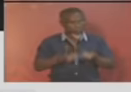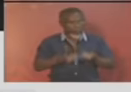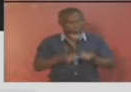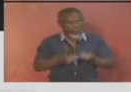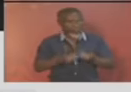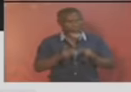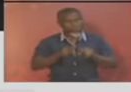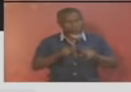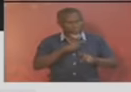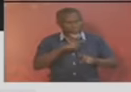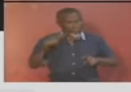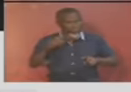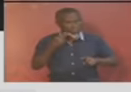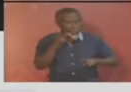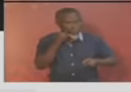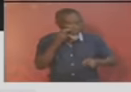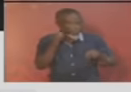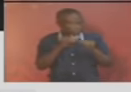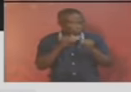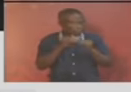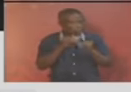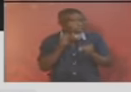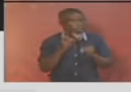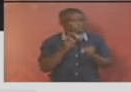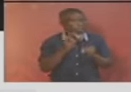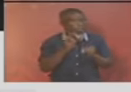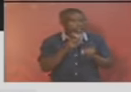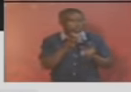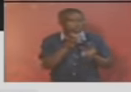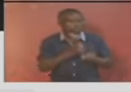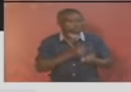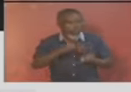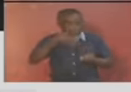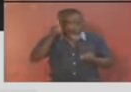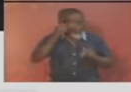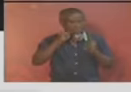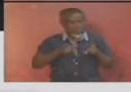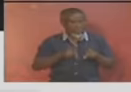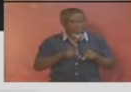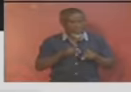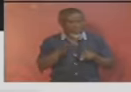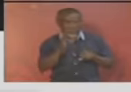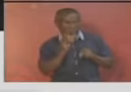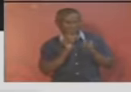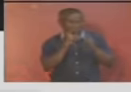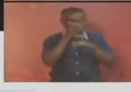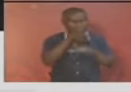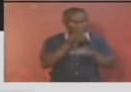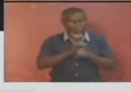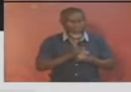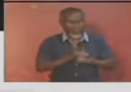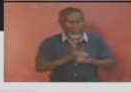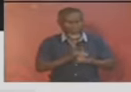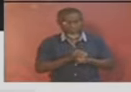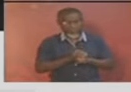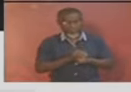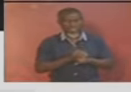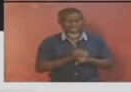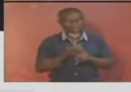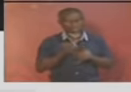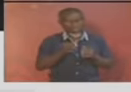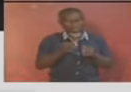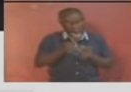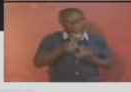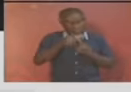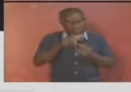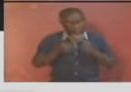itself in those higher age groups, and it is also associated with the presence of other diseases, largely the